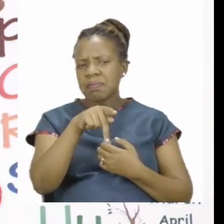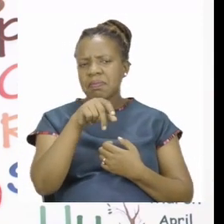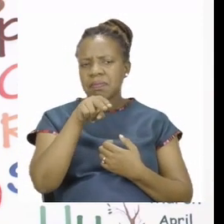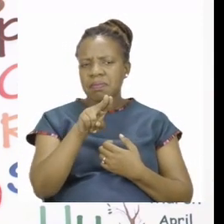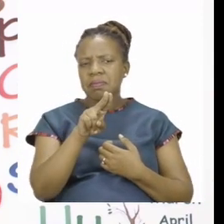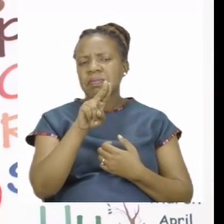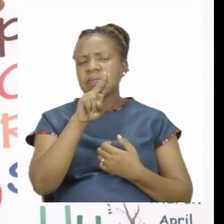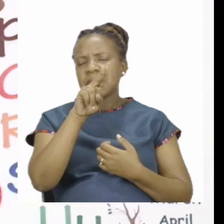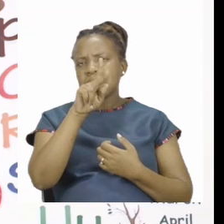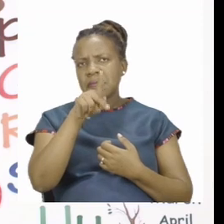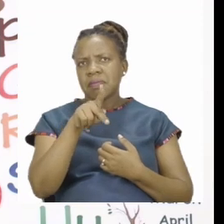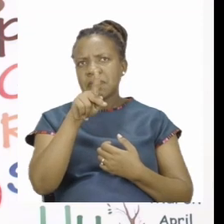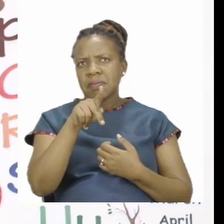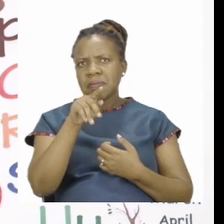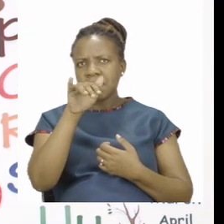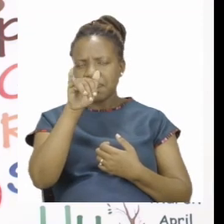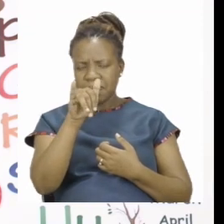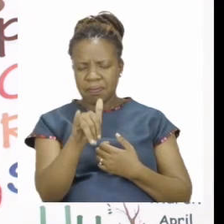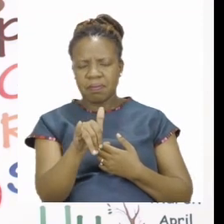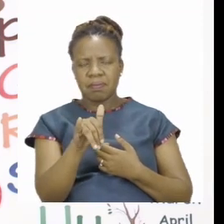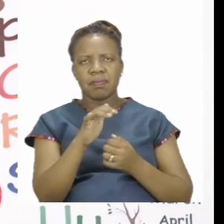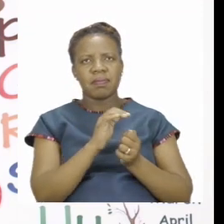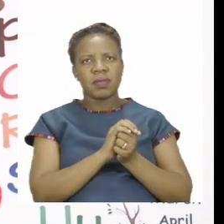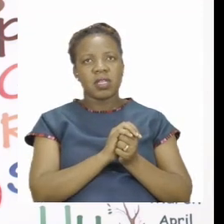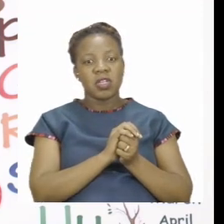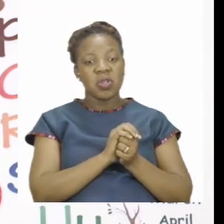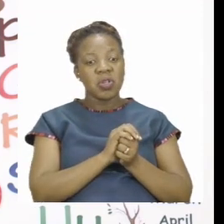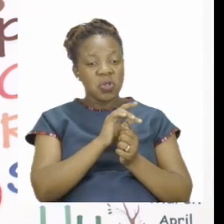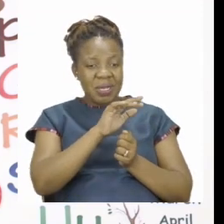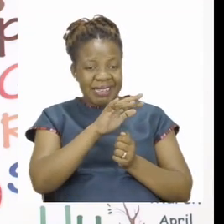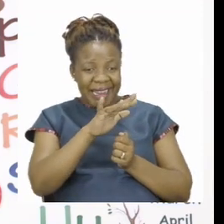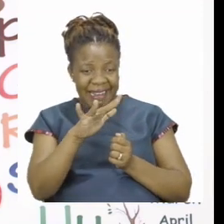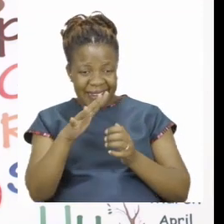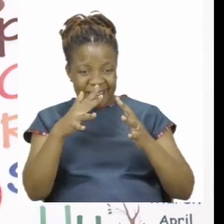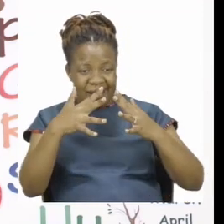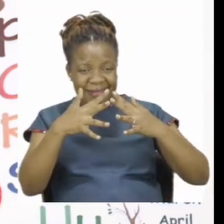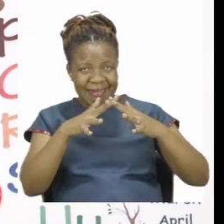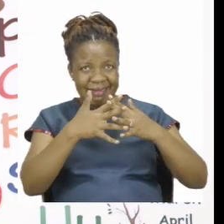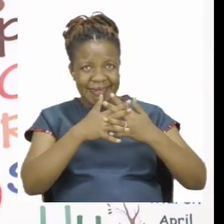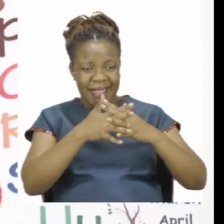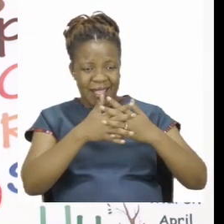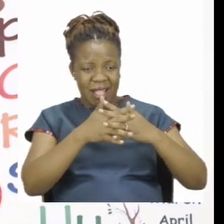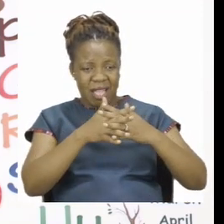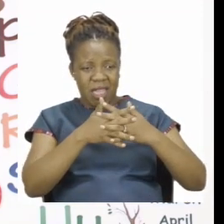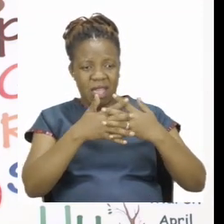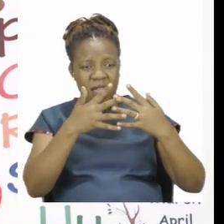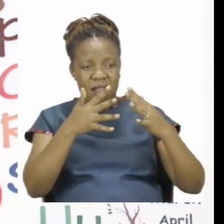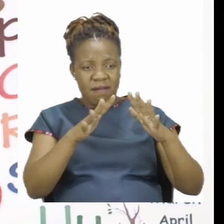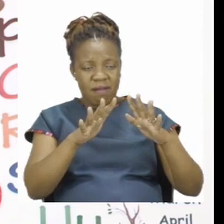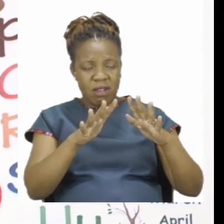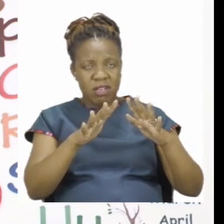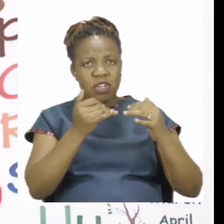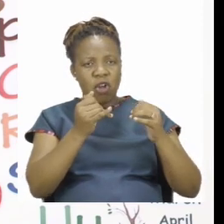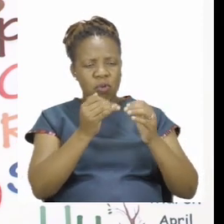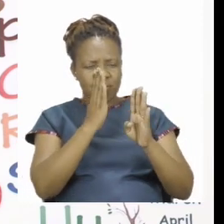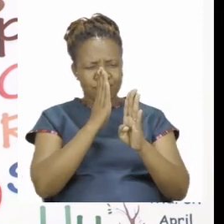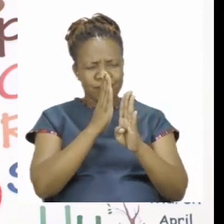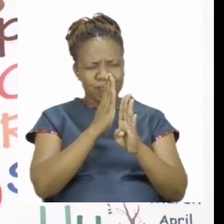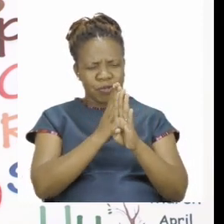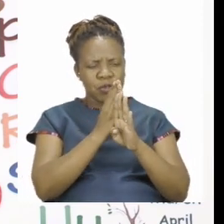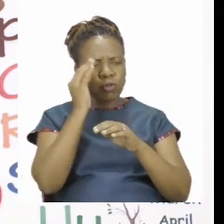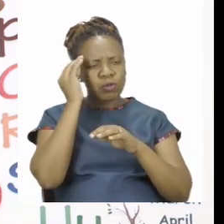if you say the word puppy, it can already give you a clue. We will start with a